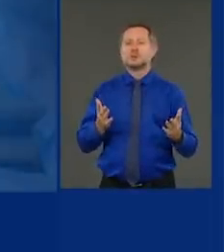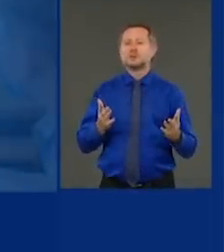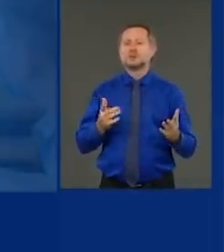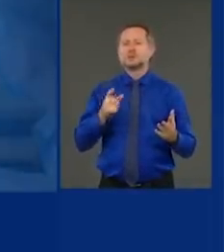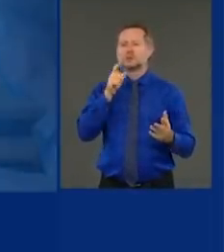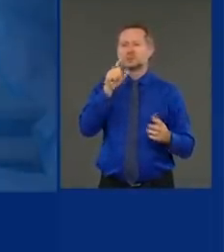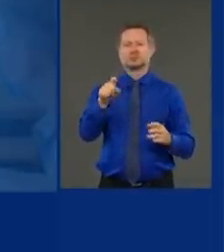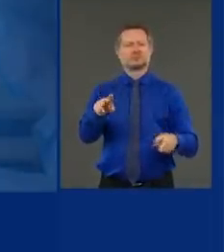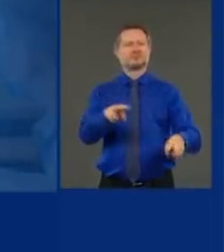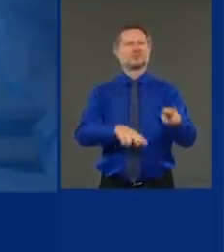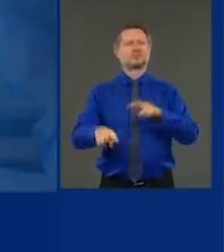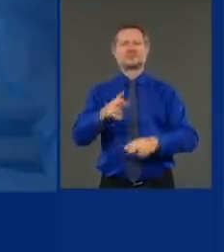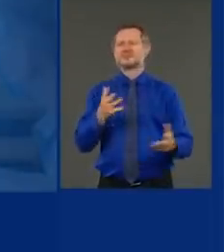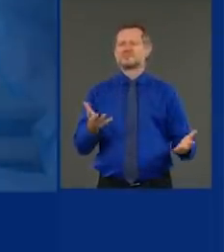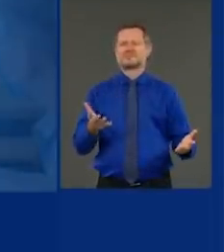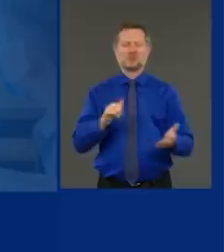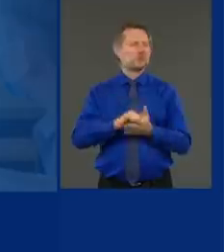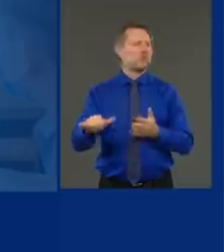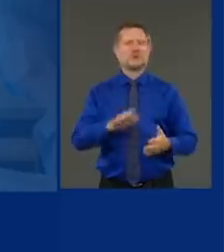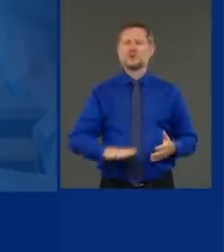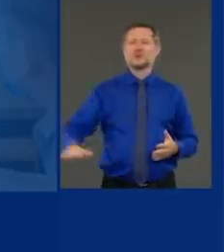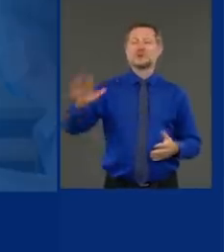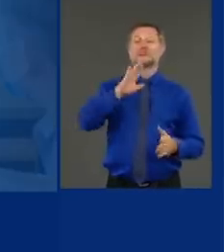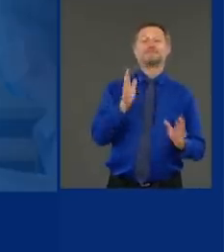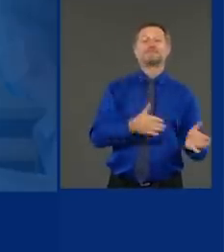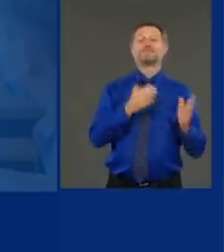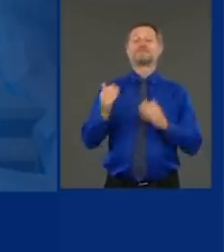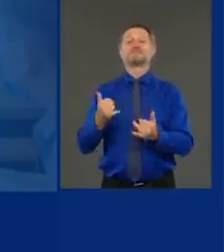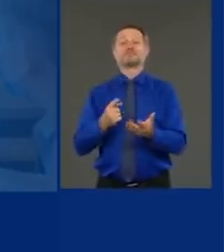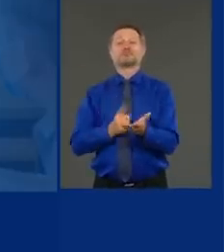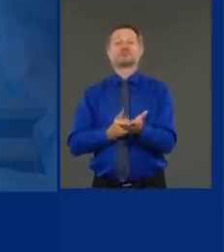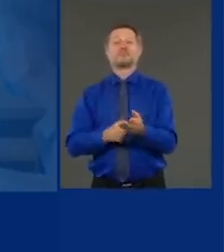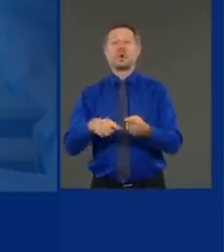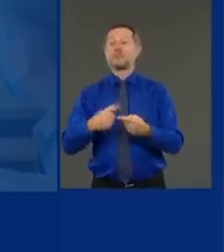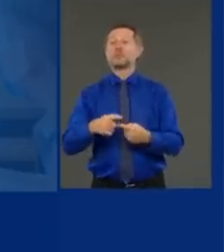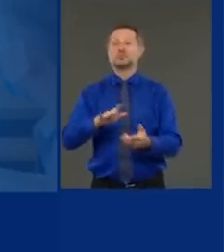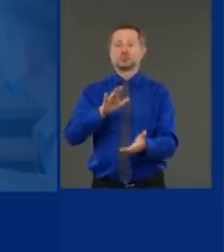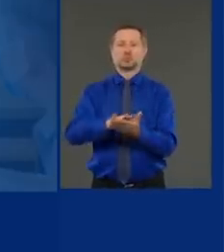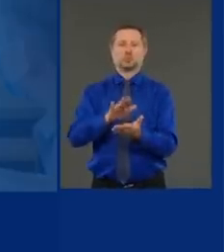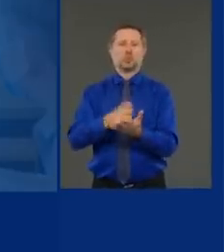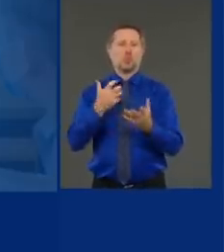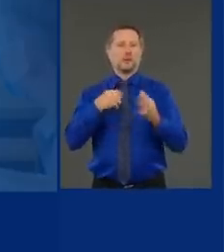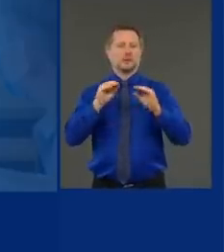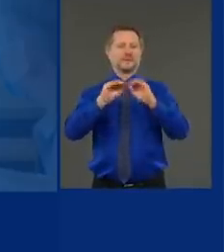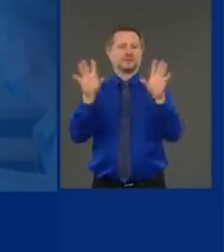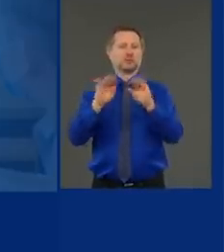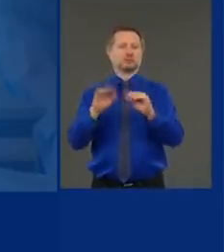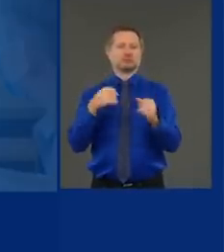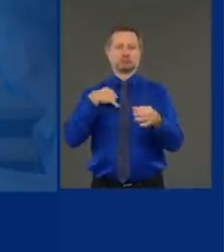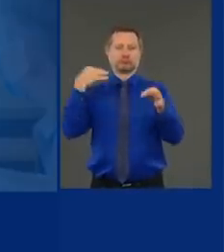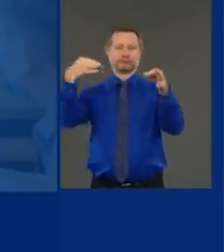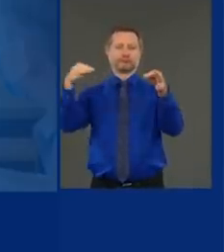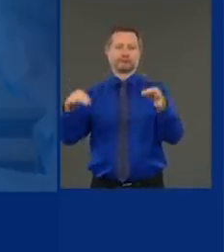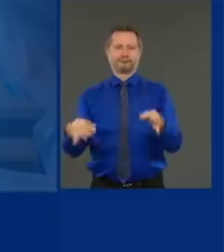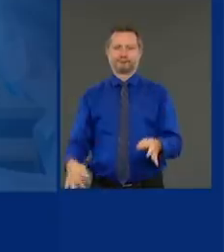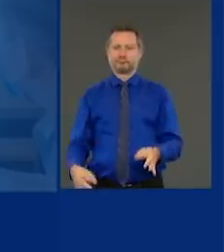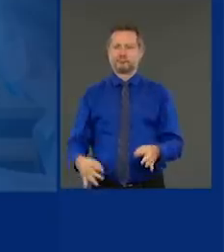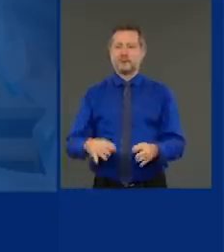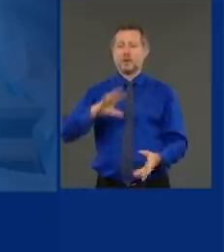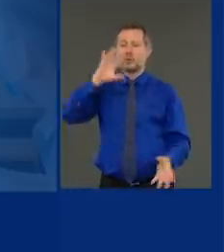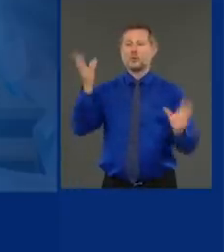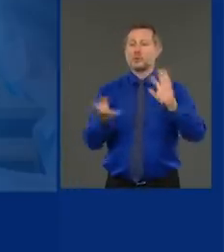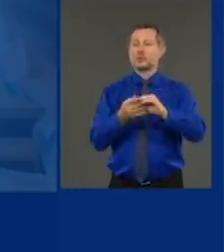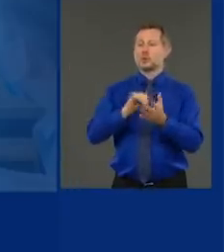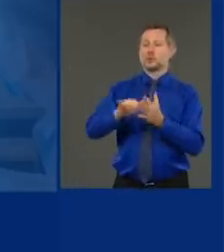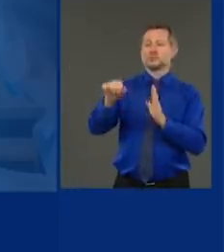state. On the issue of schools, I want to be clear. We have 700 school districts in this state.